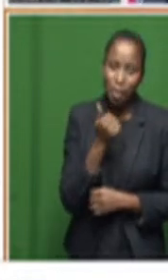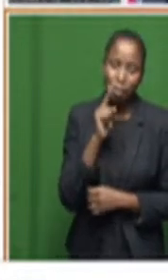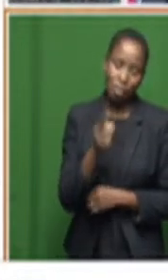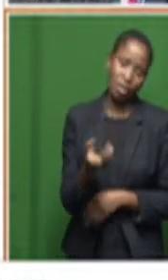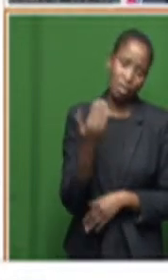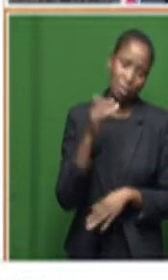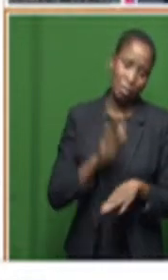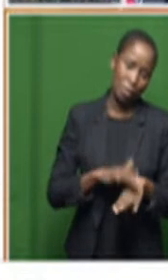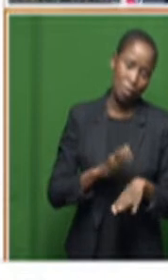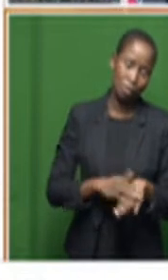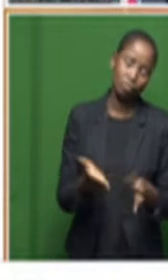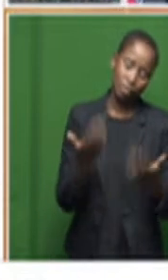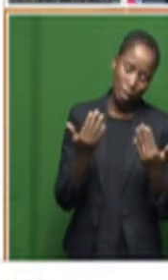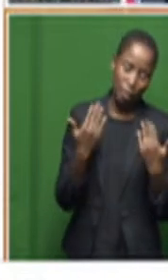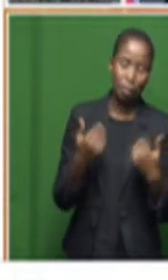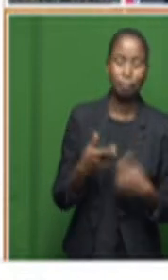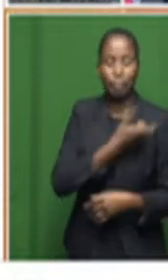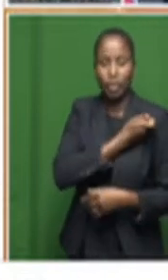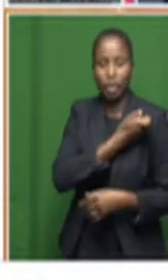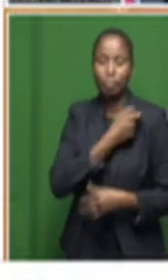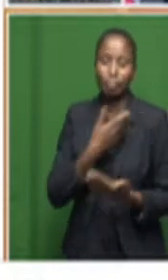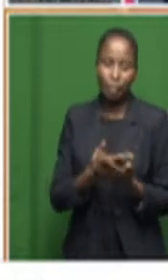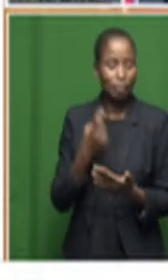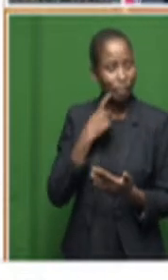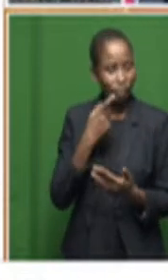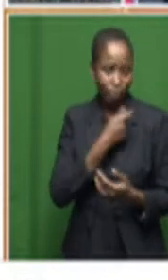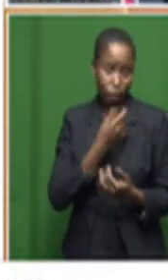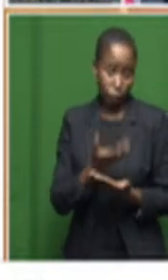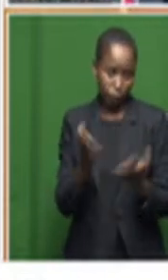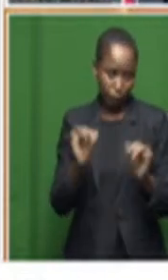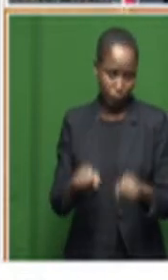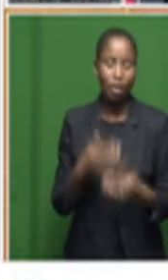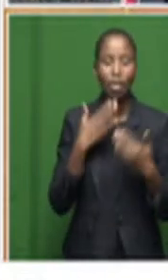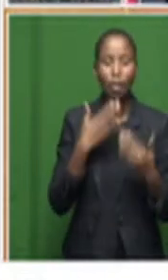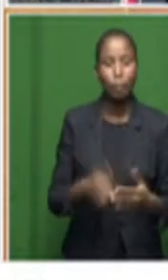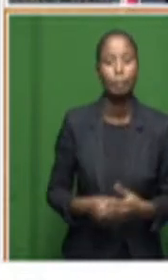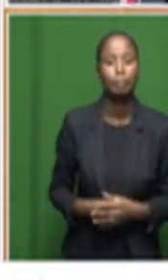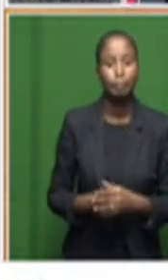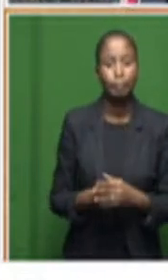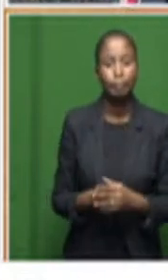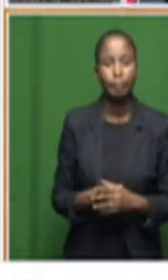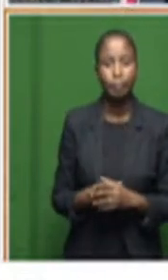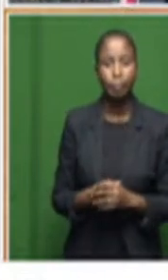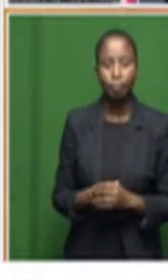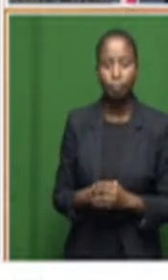vaccinations, and please to come forward so that we can vaccinate you. Thank you.